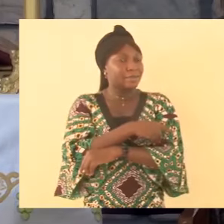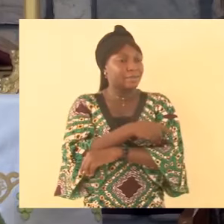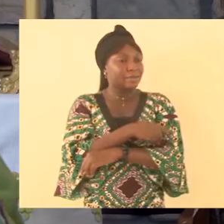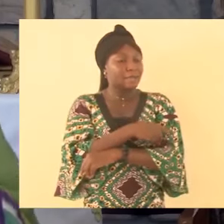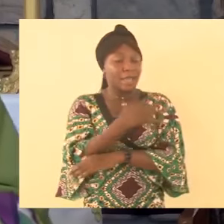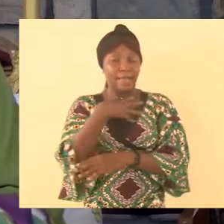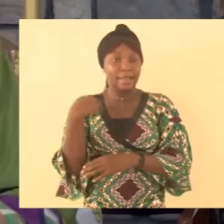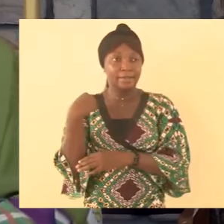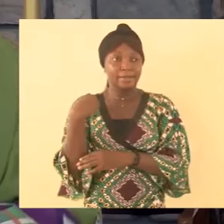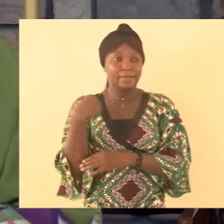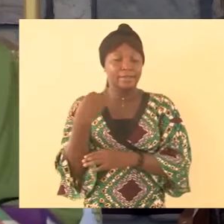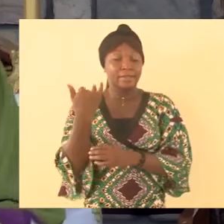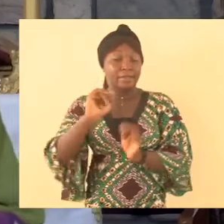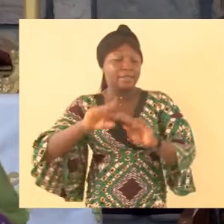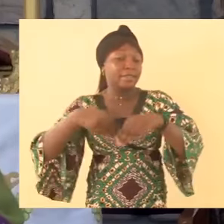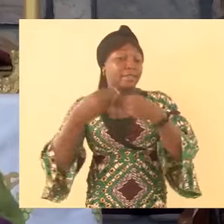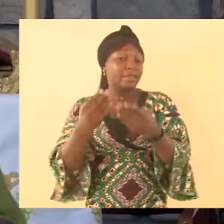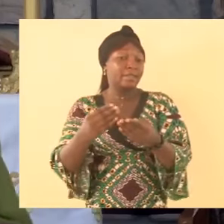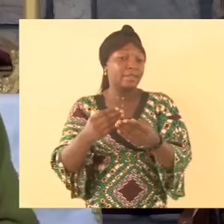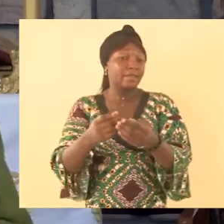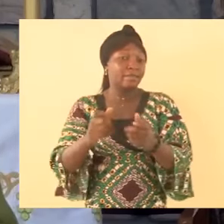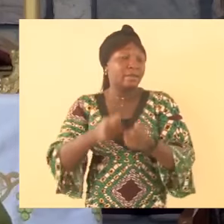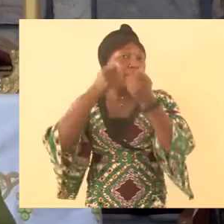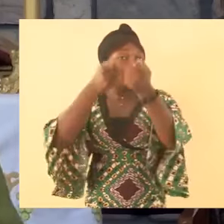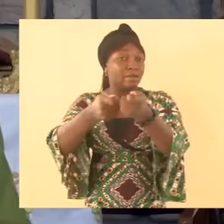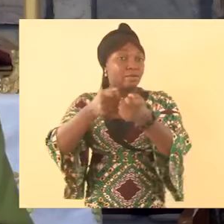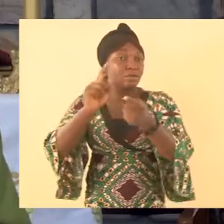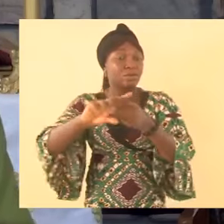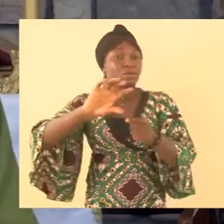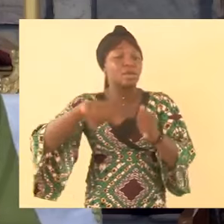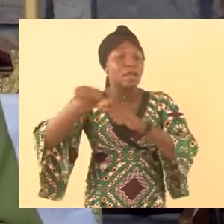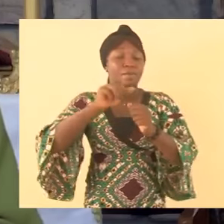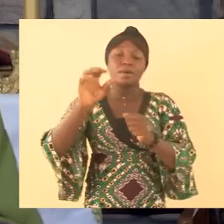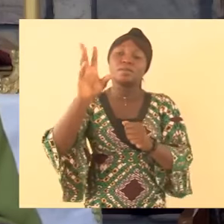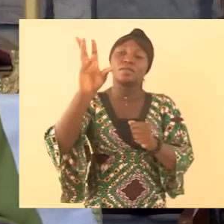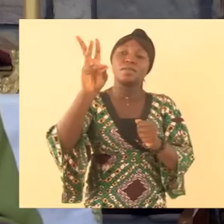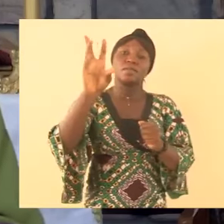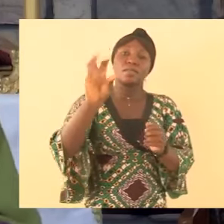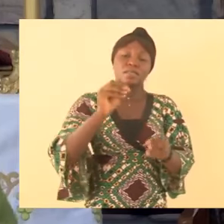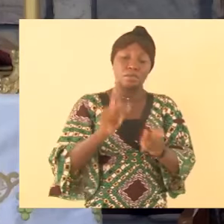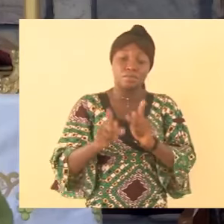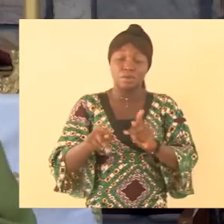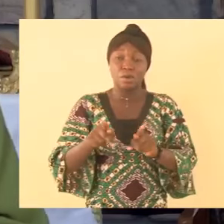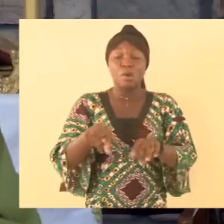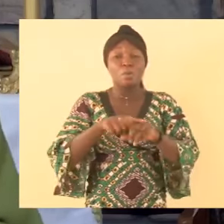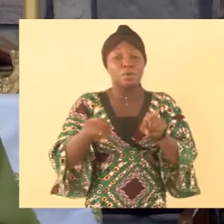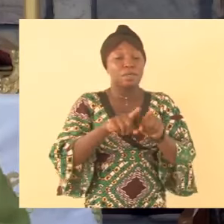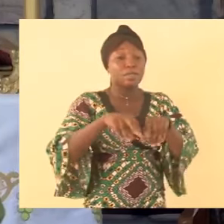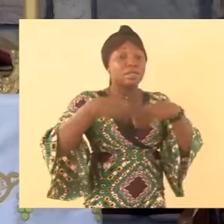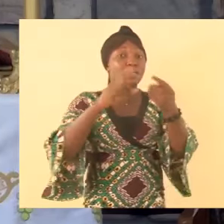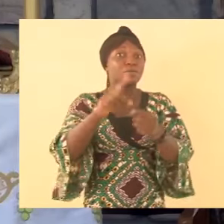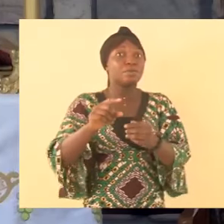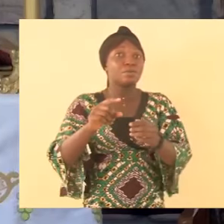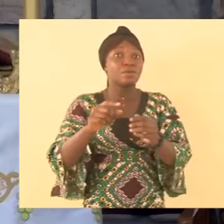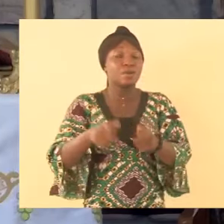ago, and they gave awards to about 60 people. But as they give